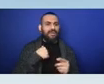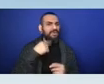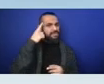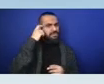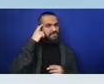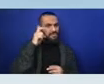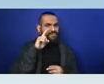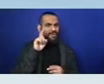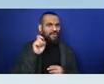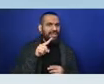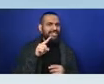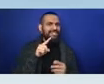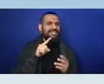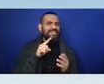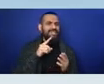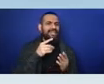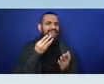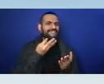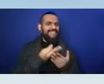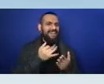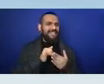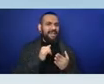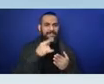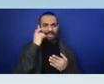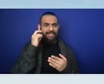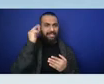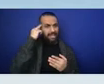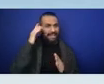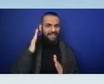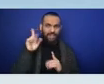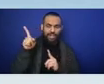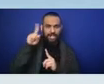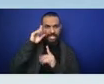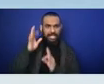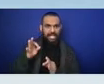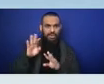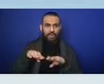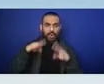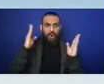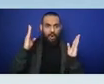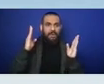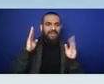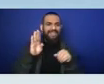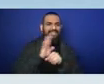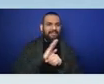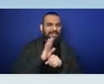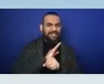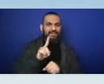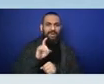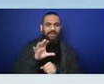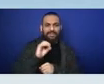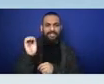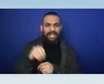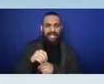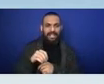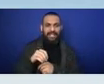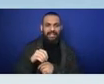Yes, good morning. The topic is the COVID. Well, my question is, I was